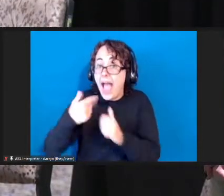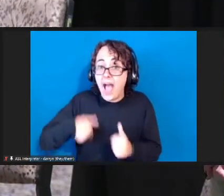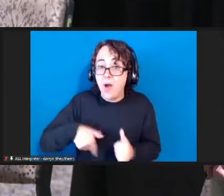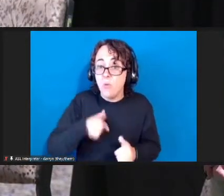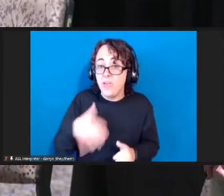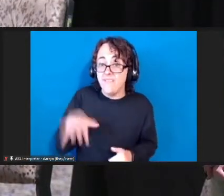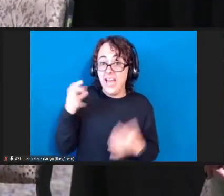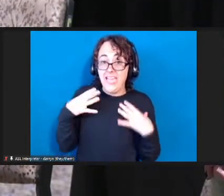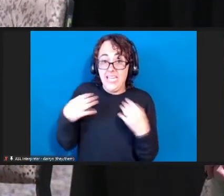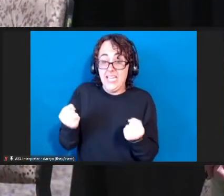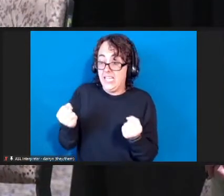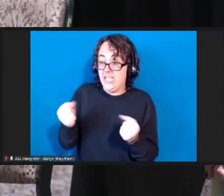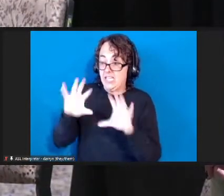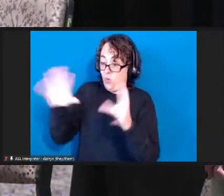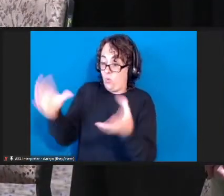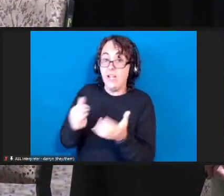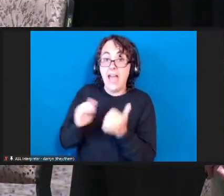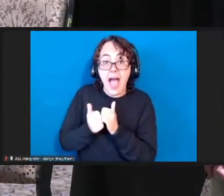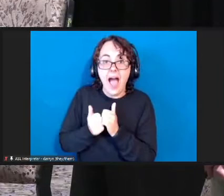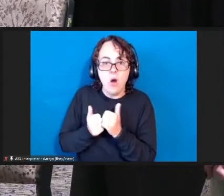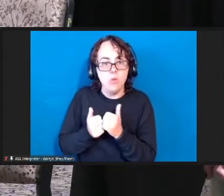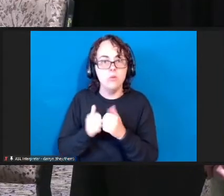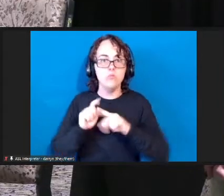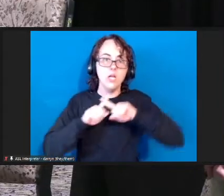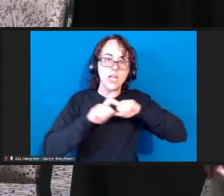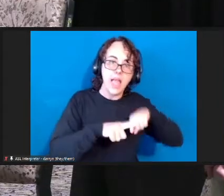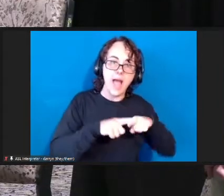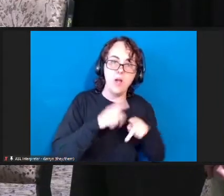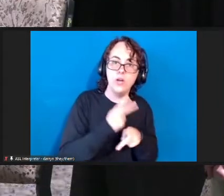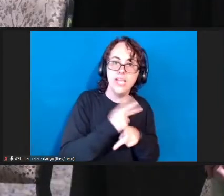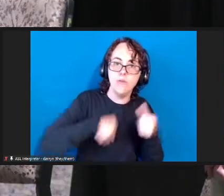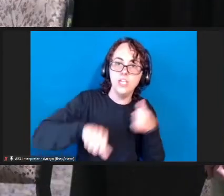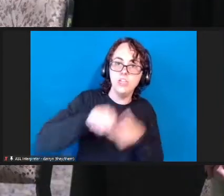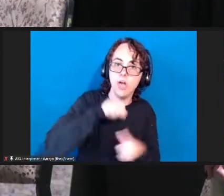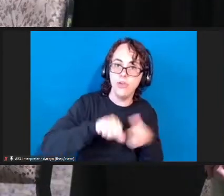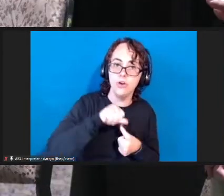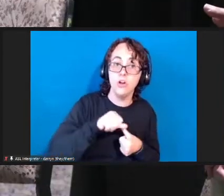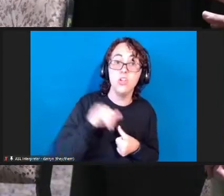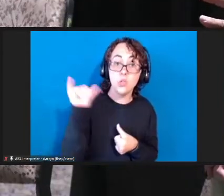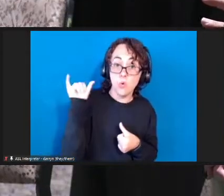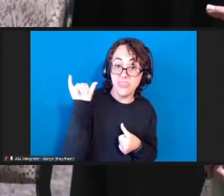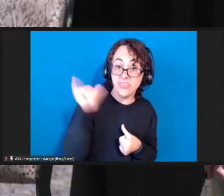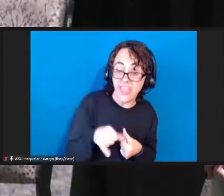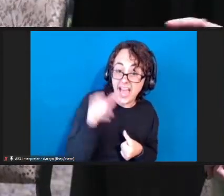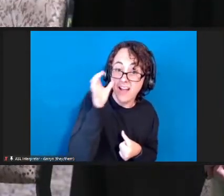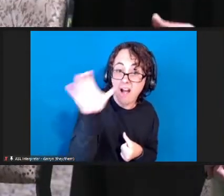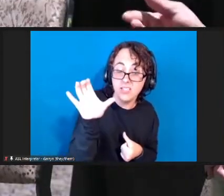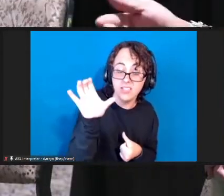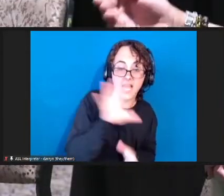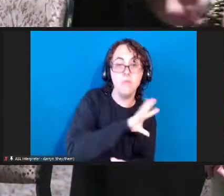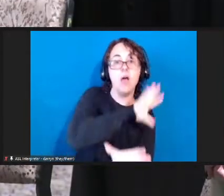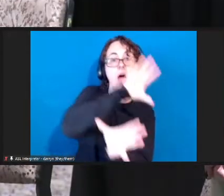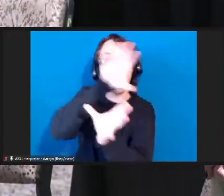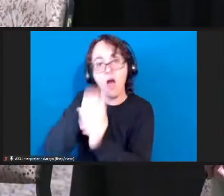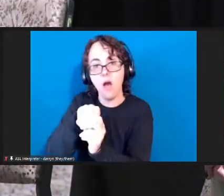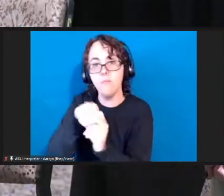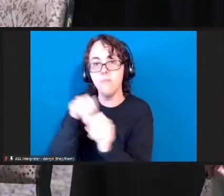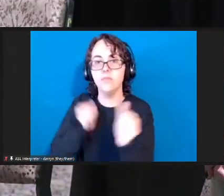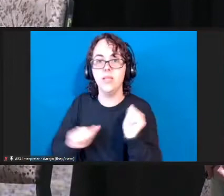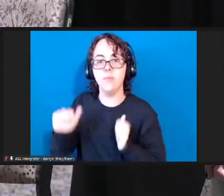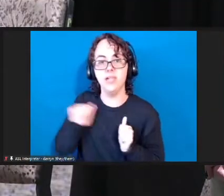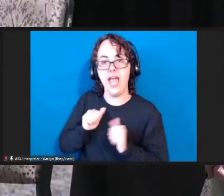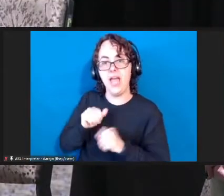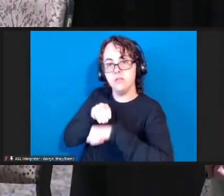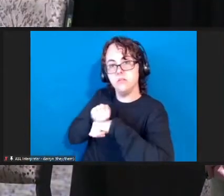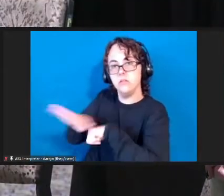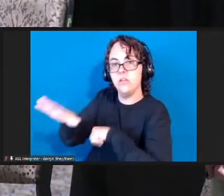on the care of each other. That then translates into a care for the audience that has opted into becoming part